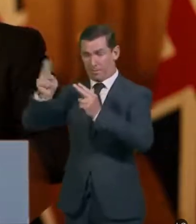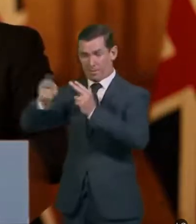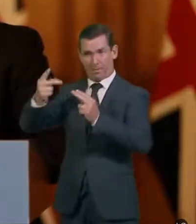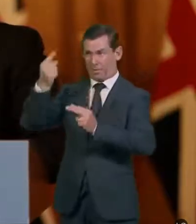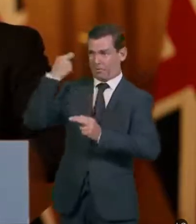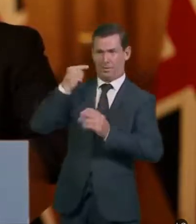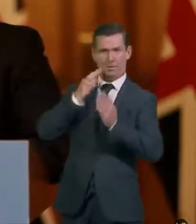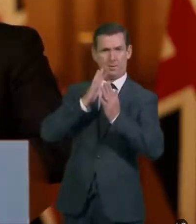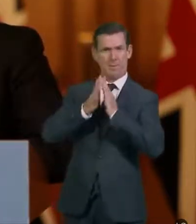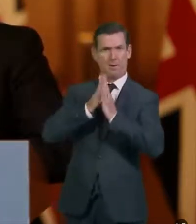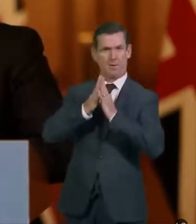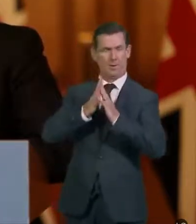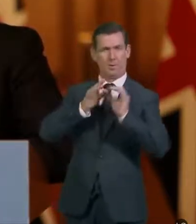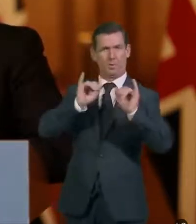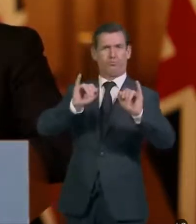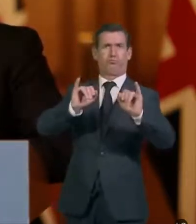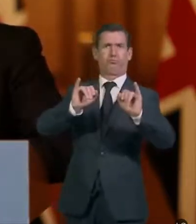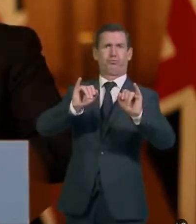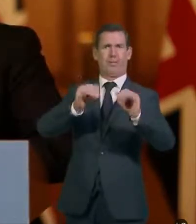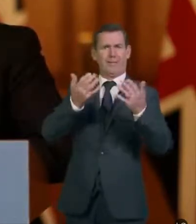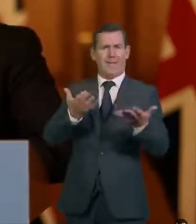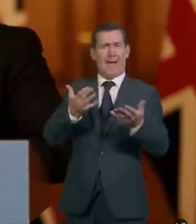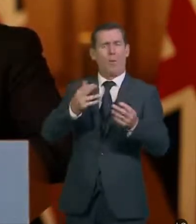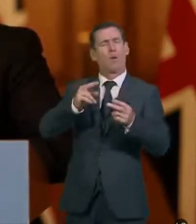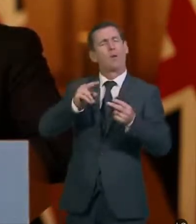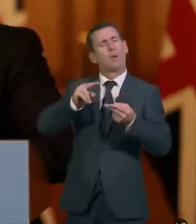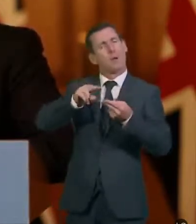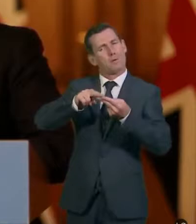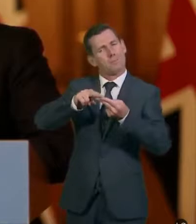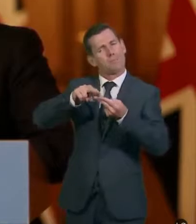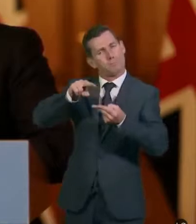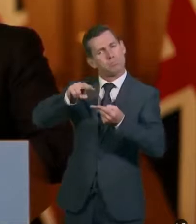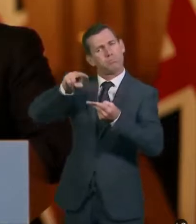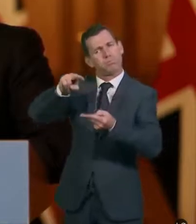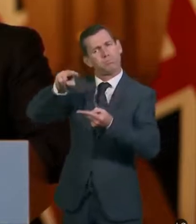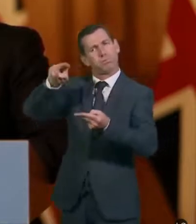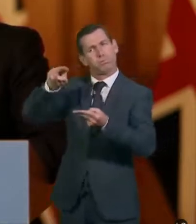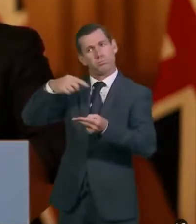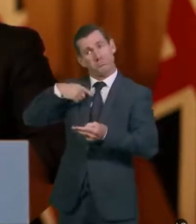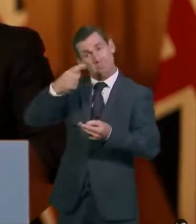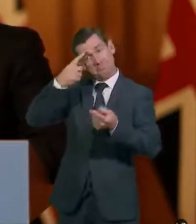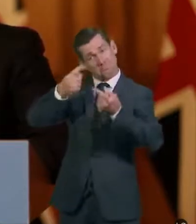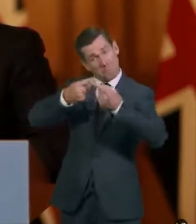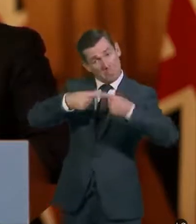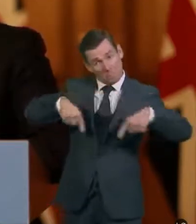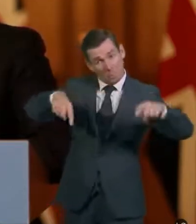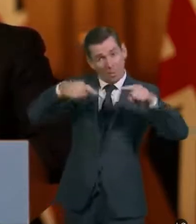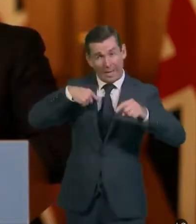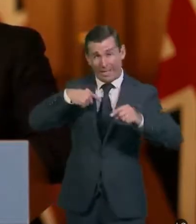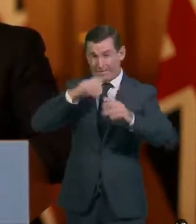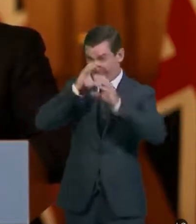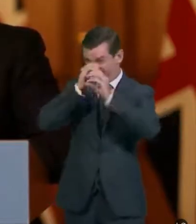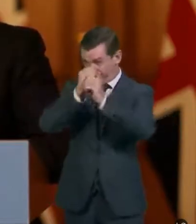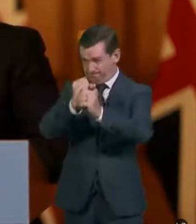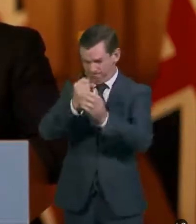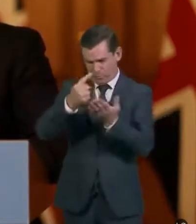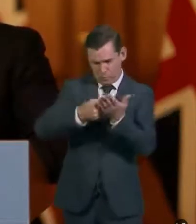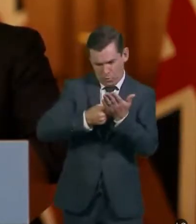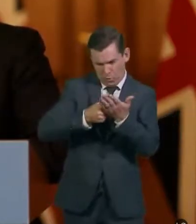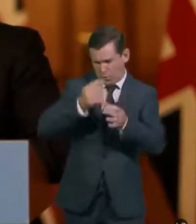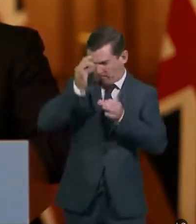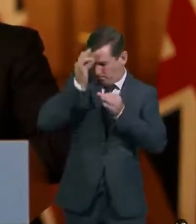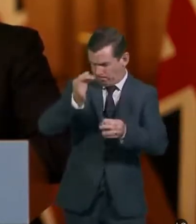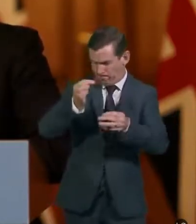epidemic. There is the chance, if we implement the measures that I think need to be taken at a regional, at a